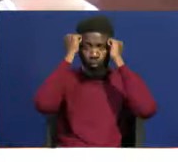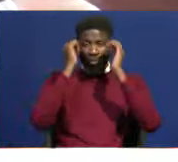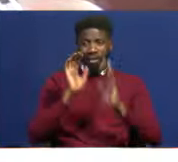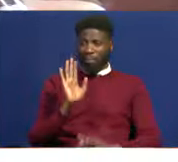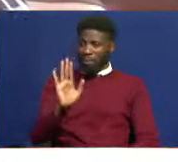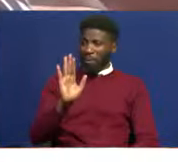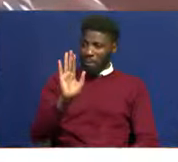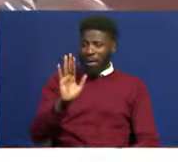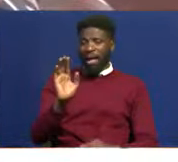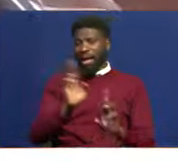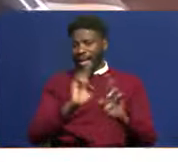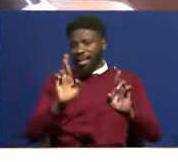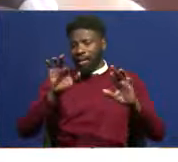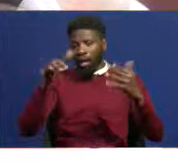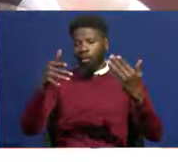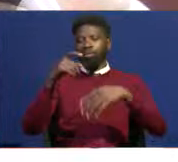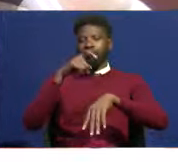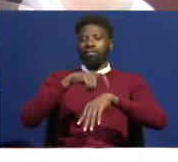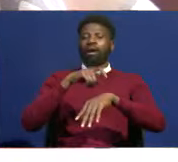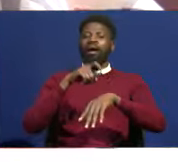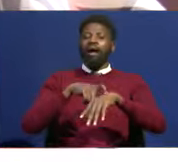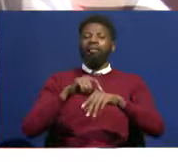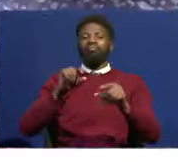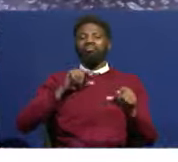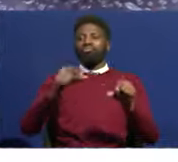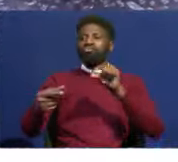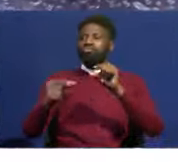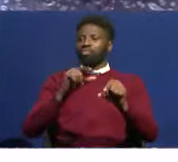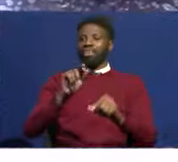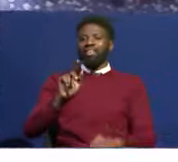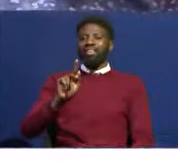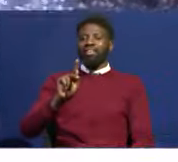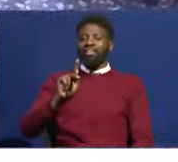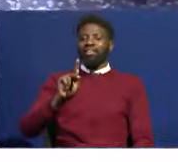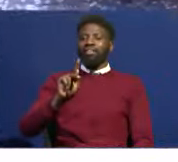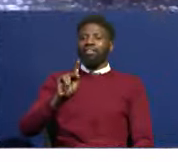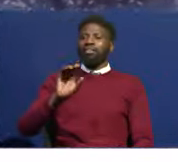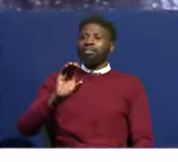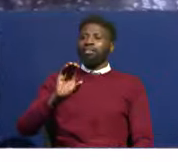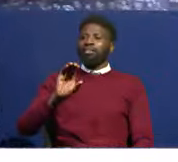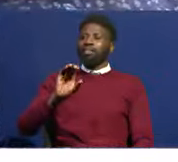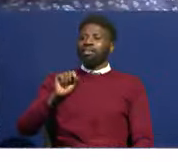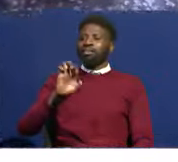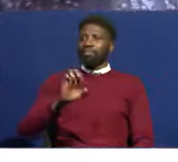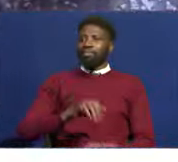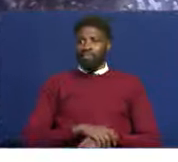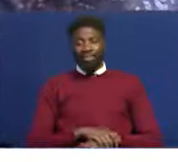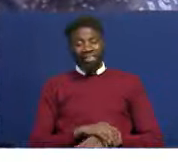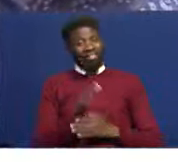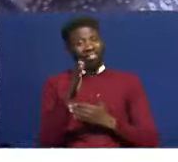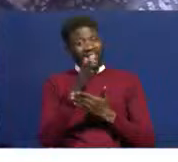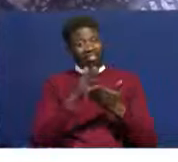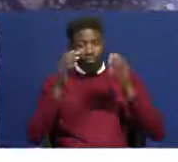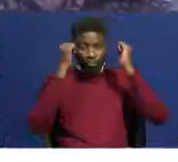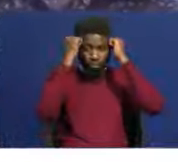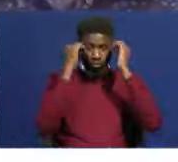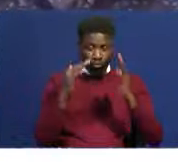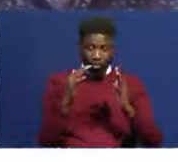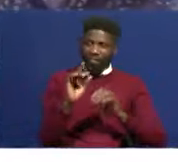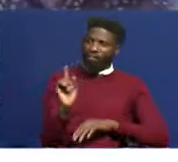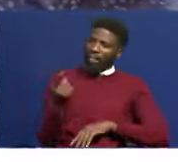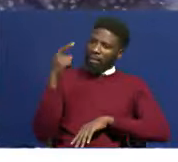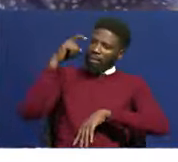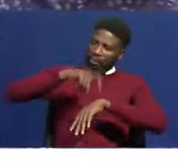on science-related subjects in the forthcoming KCSE. Some of them are interacting with the apparatus for the first time because we don't